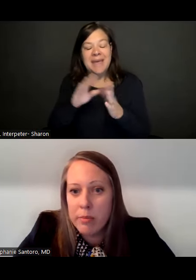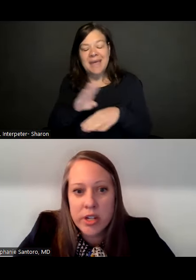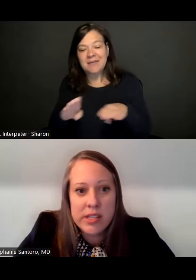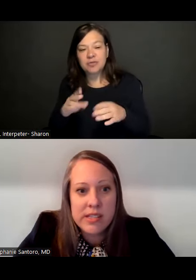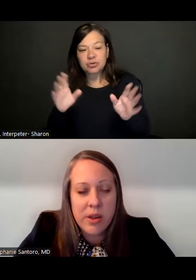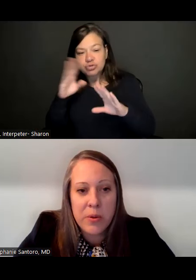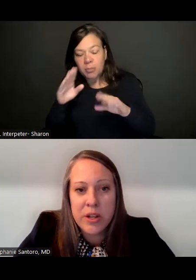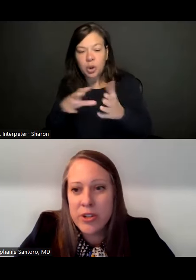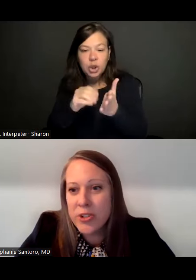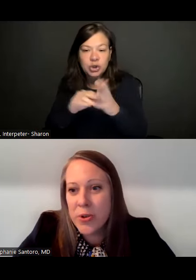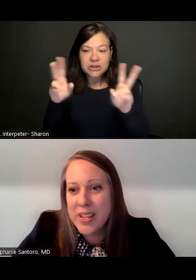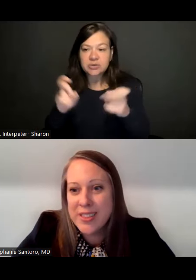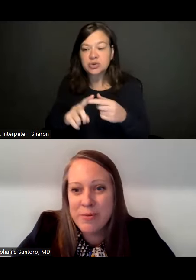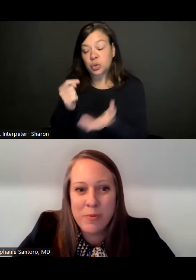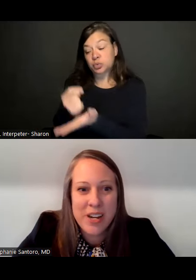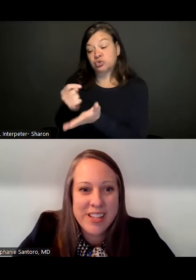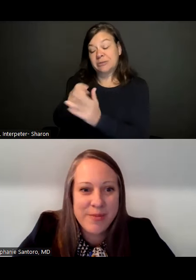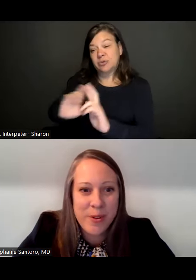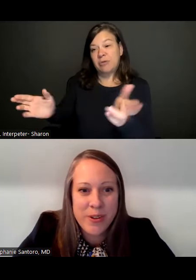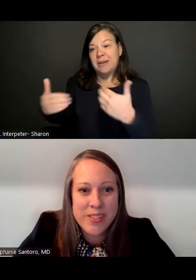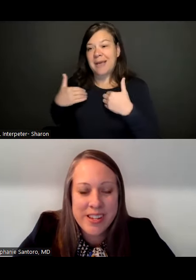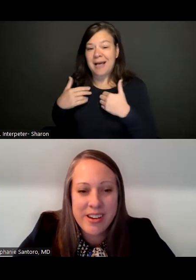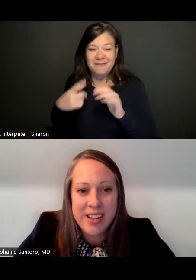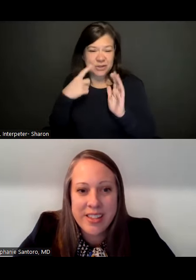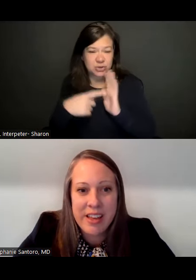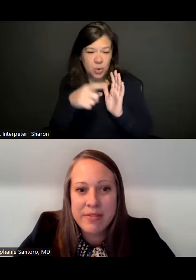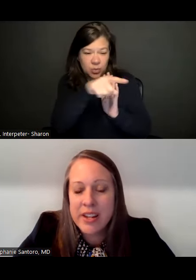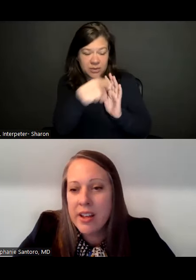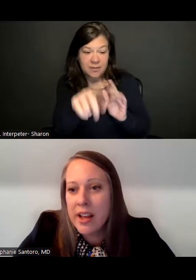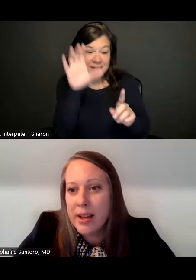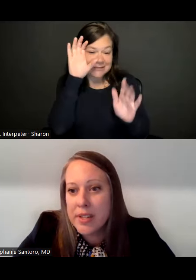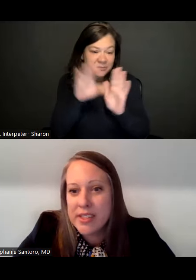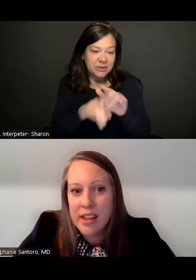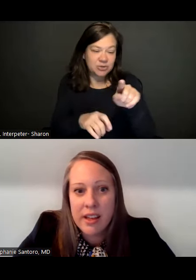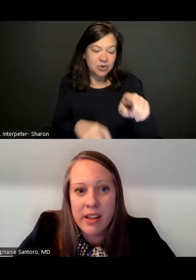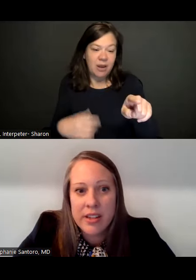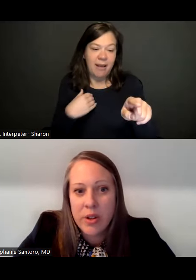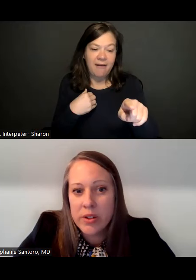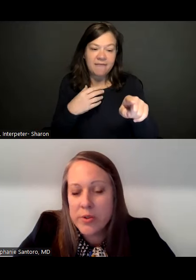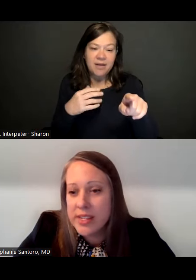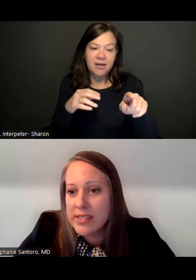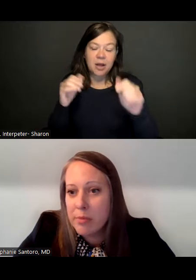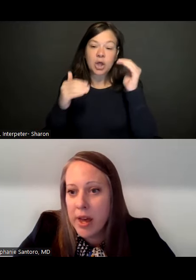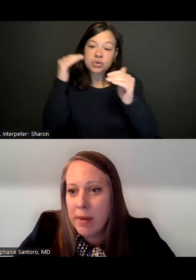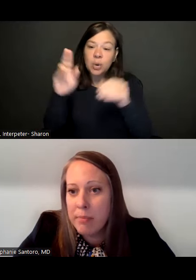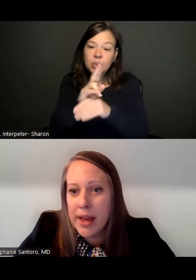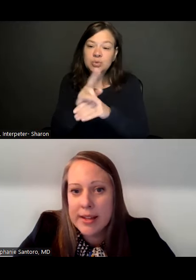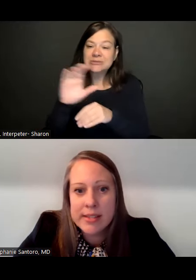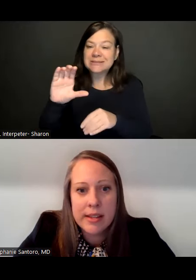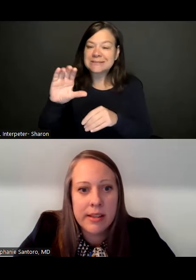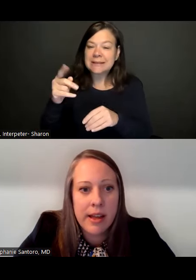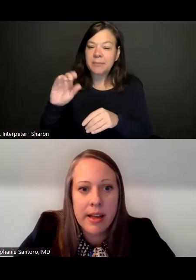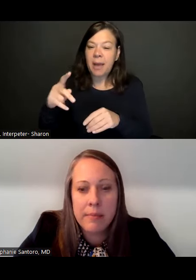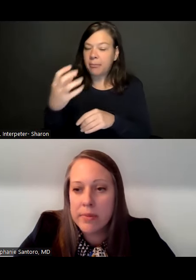treatment options. So shown in one of these photos here on the left is an adult using CPAP